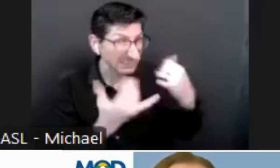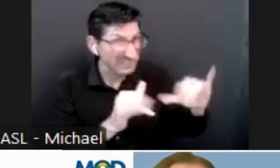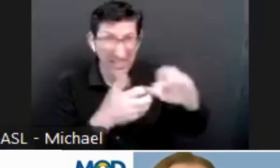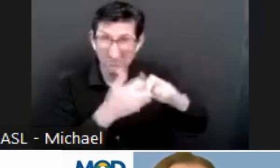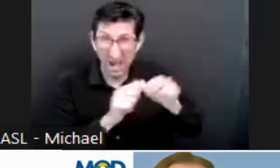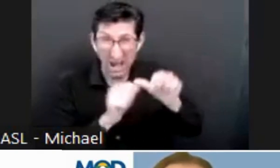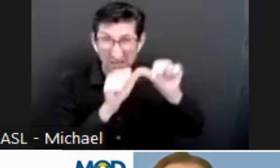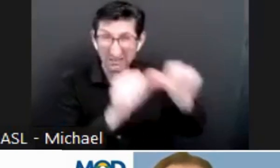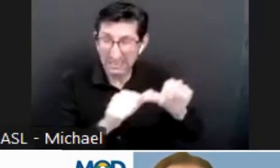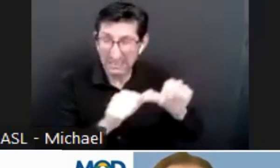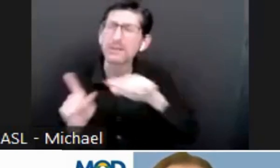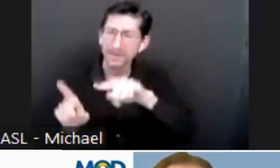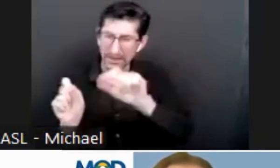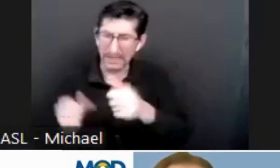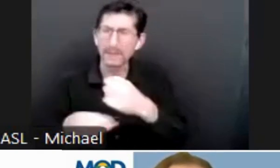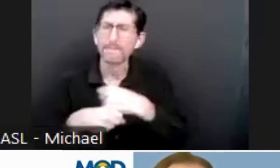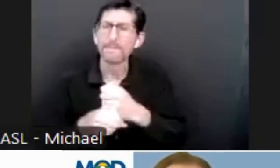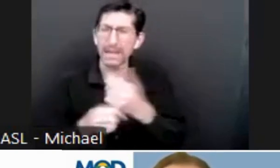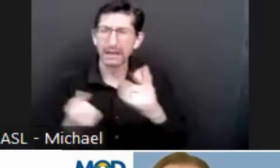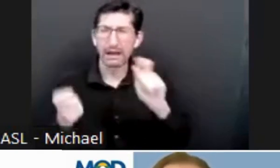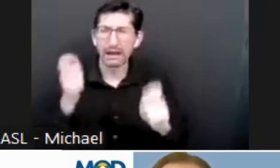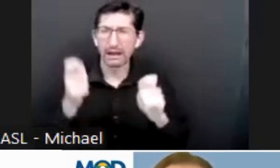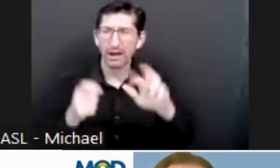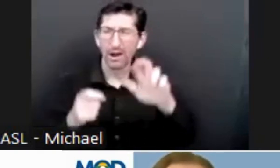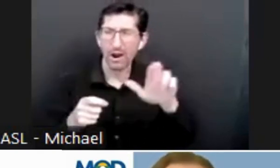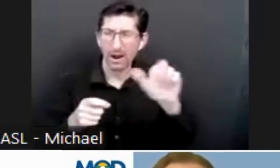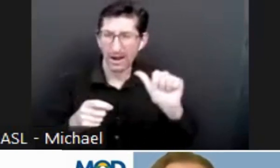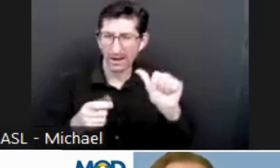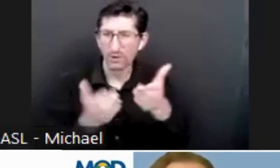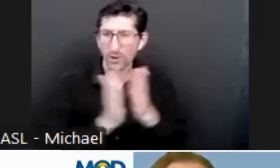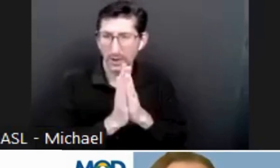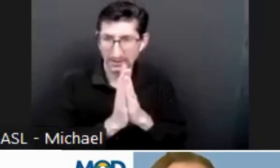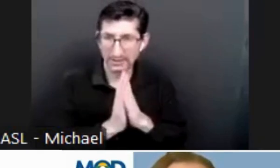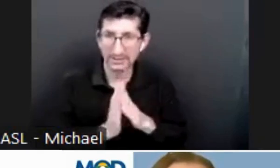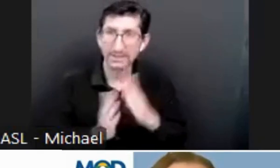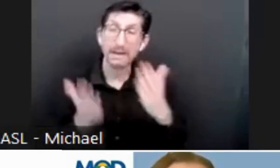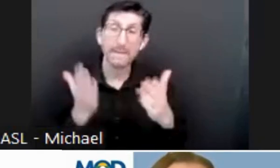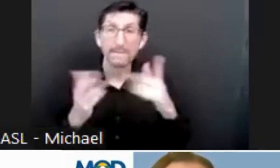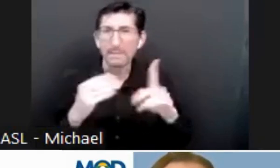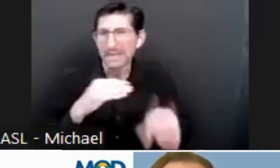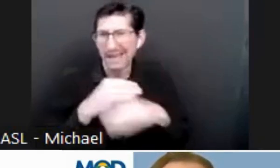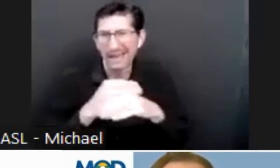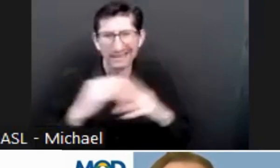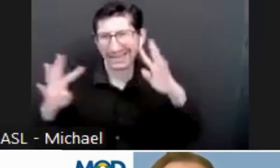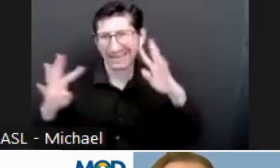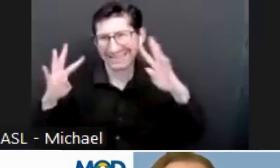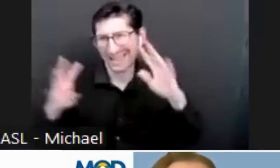request to make sure that their needs are met. So they might be able to get sound machine or something like that.